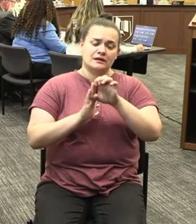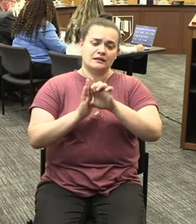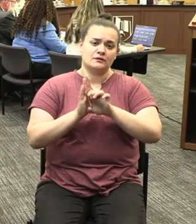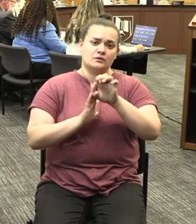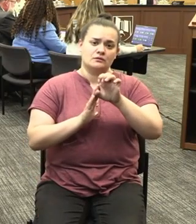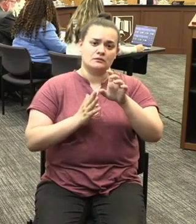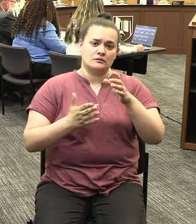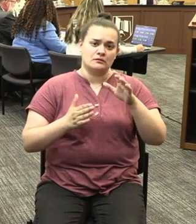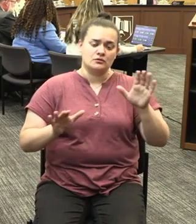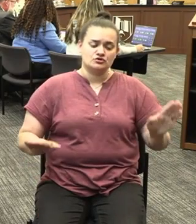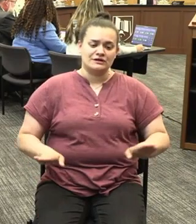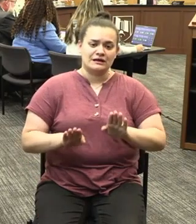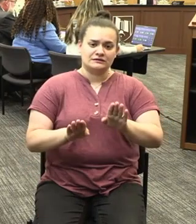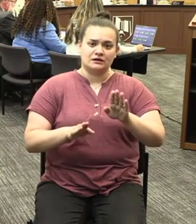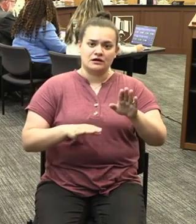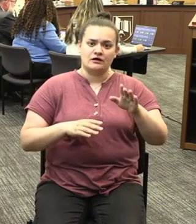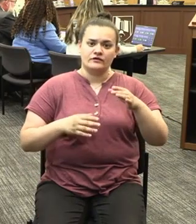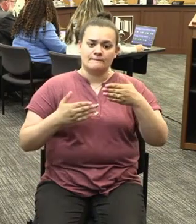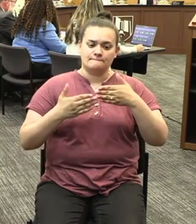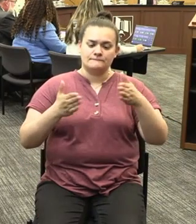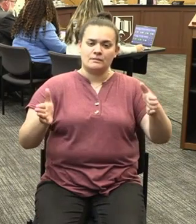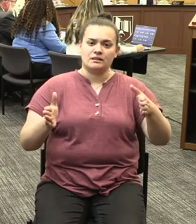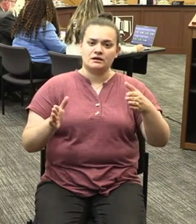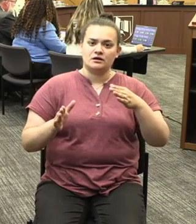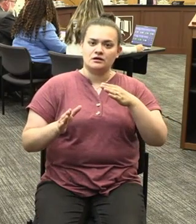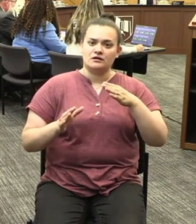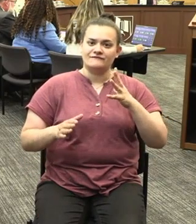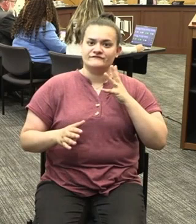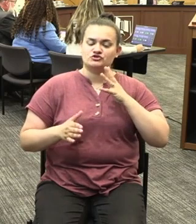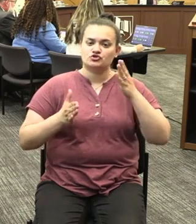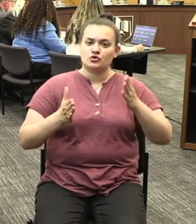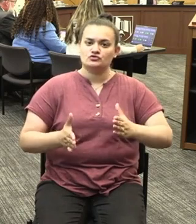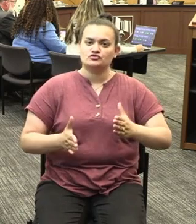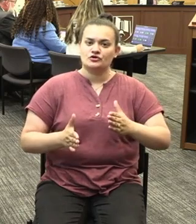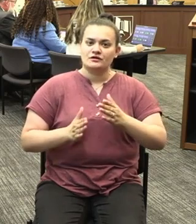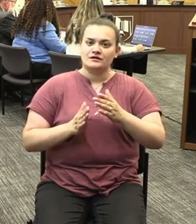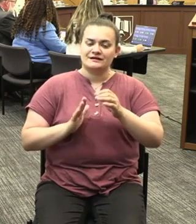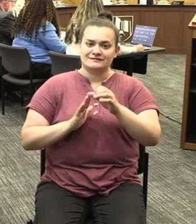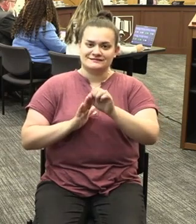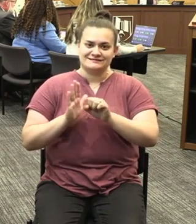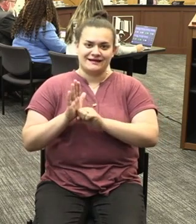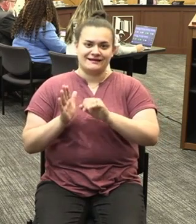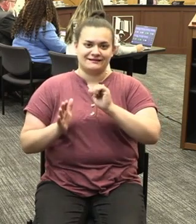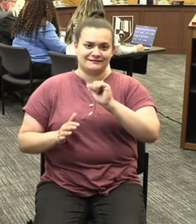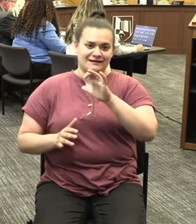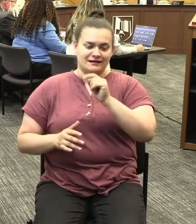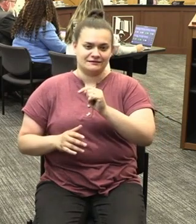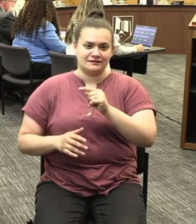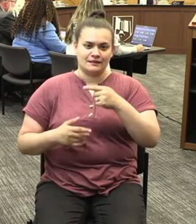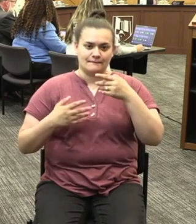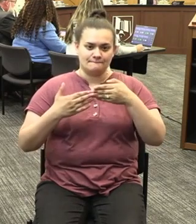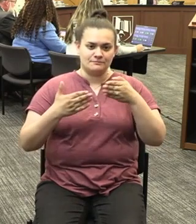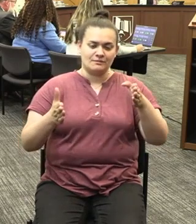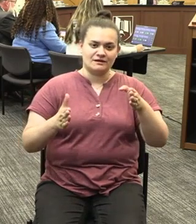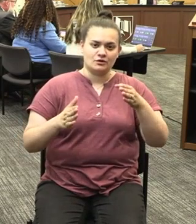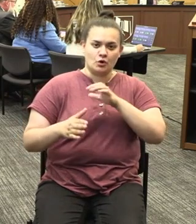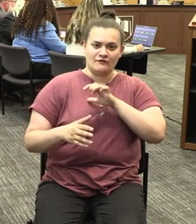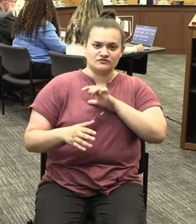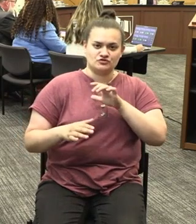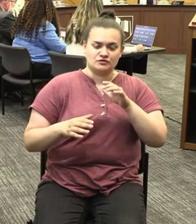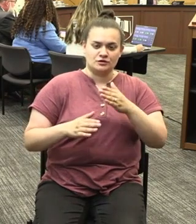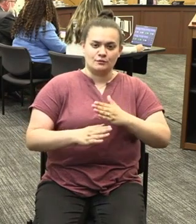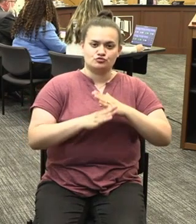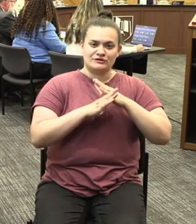activities of public officials are the State Officials and Employees Ethics Act and the Public Officer Prohibited Activities